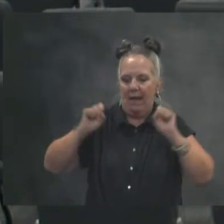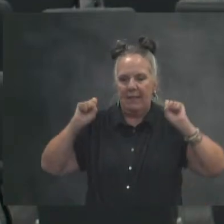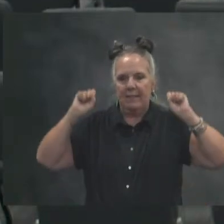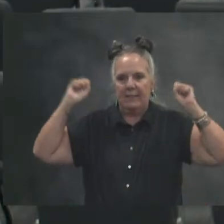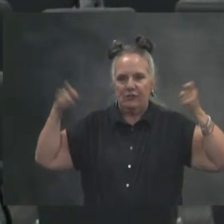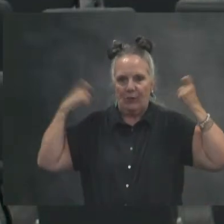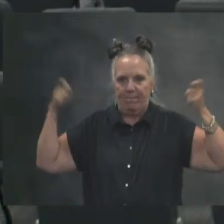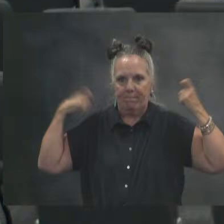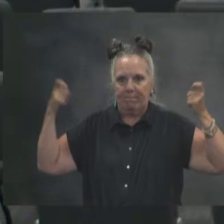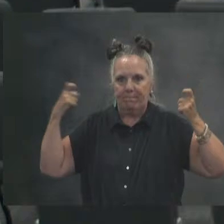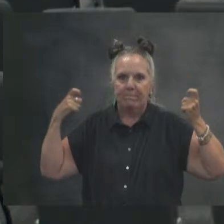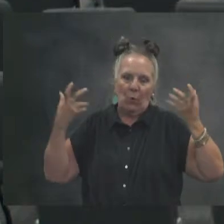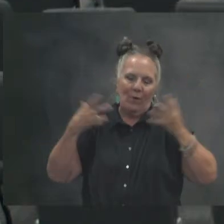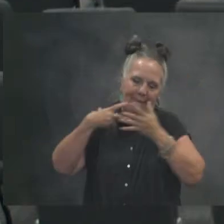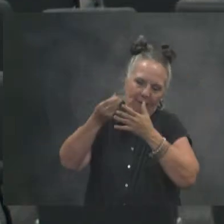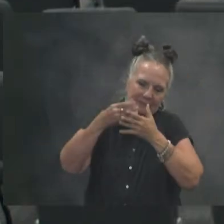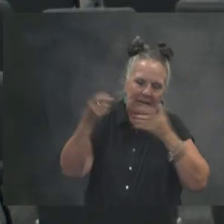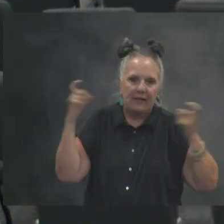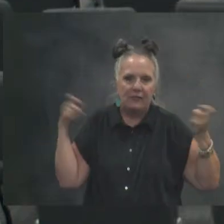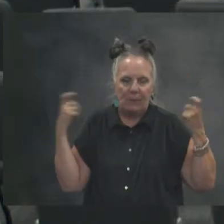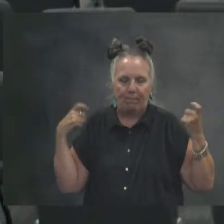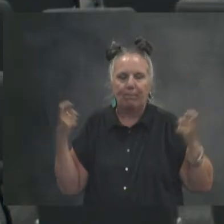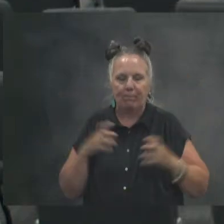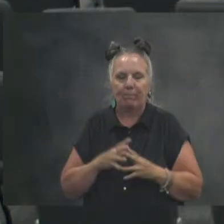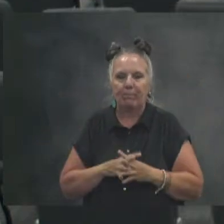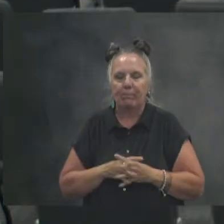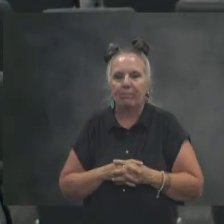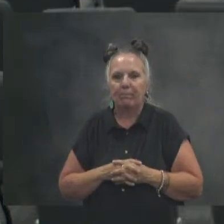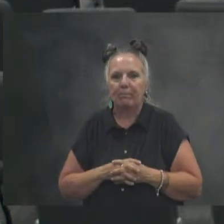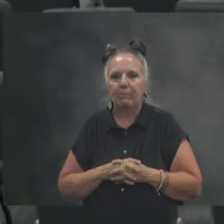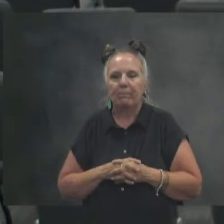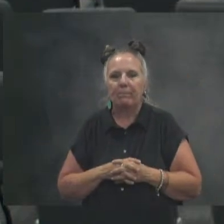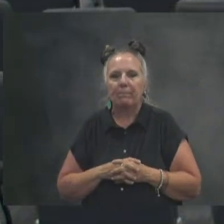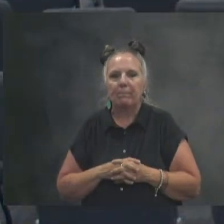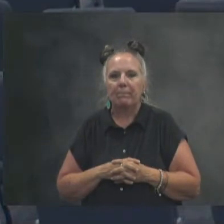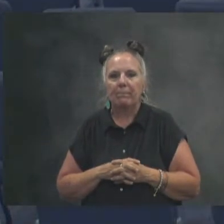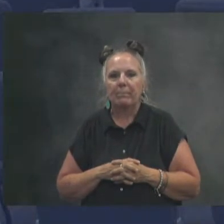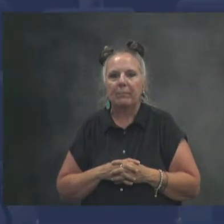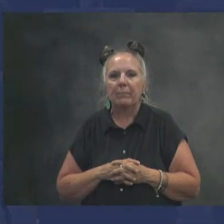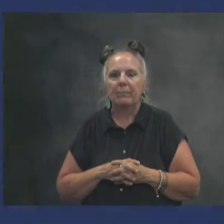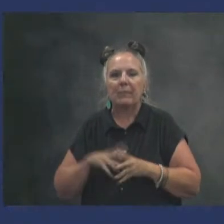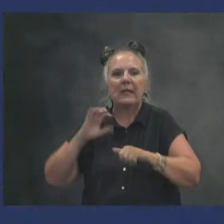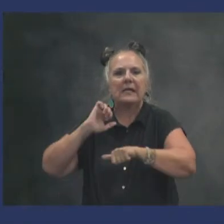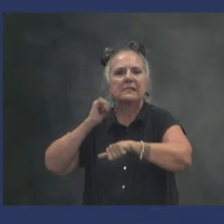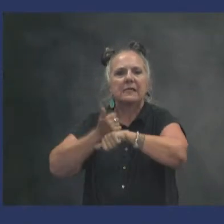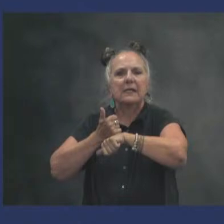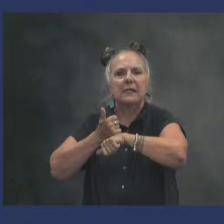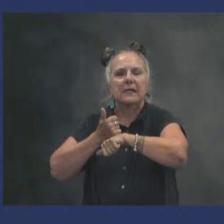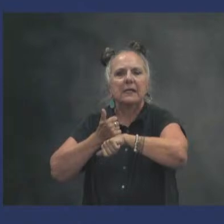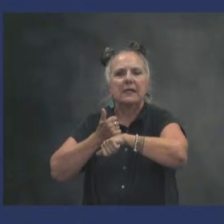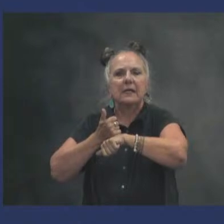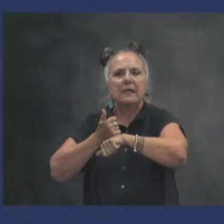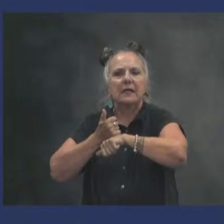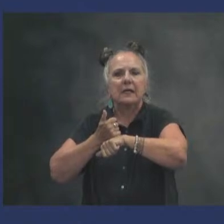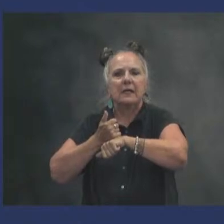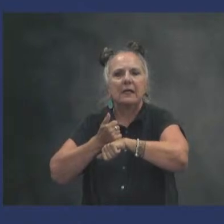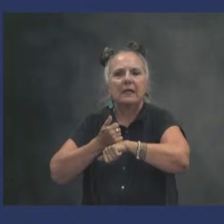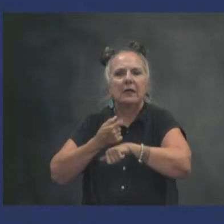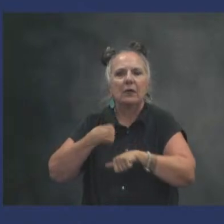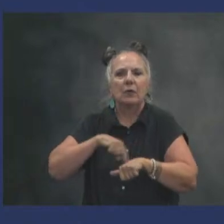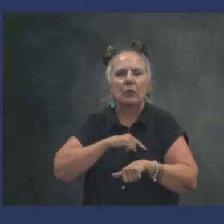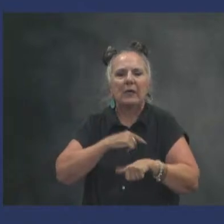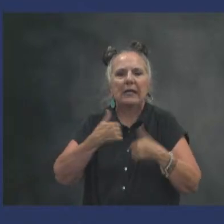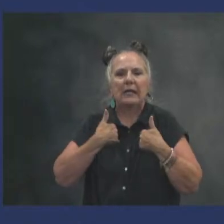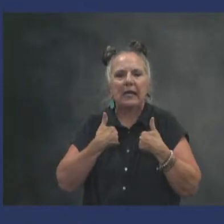I Outside- thought maybe outside of that's the what gym. they were, but And they are set up so that, say we have rec league occurring in the evening